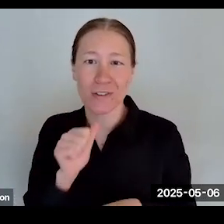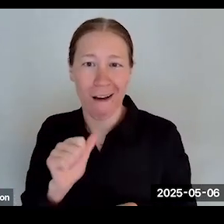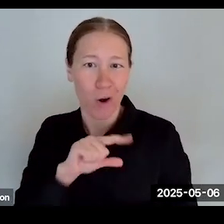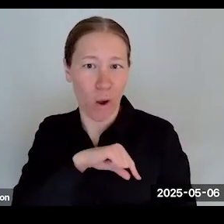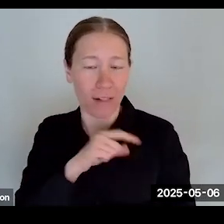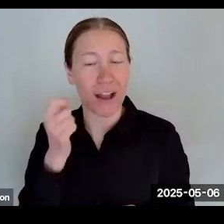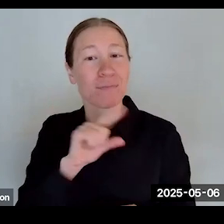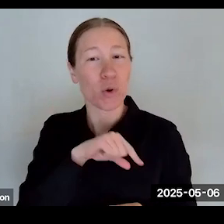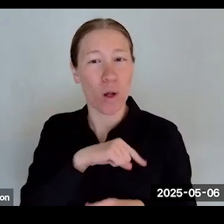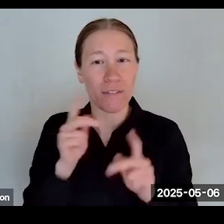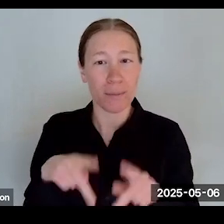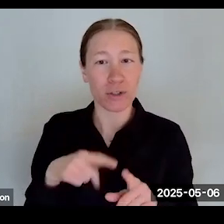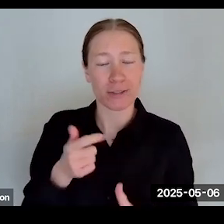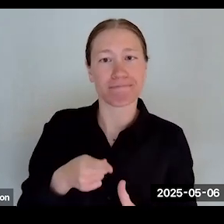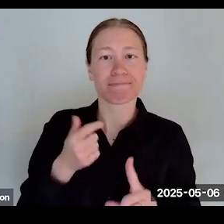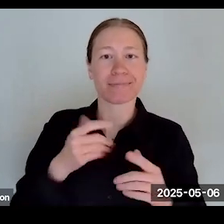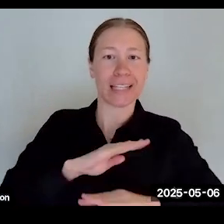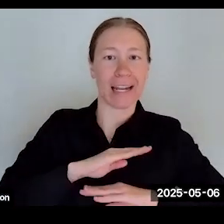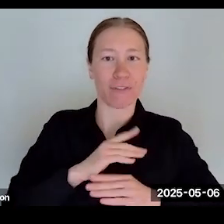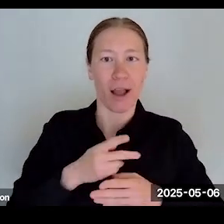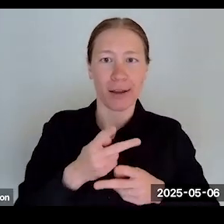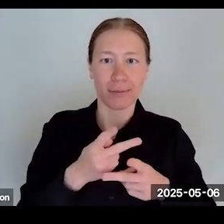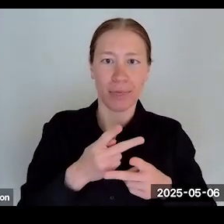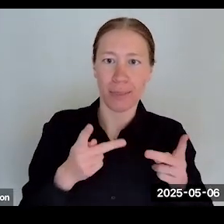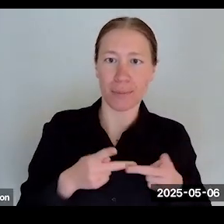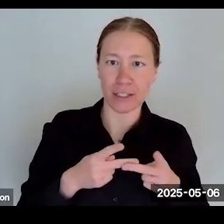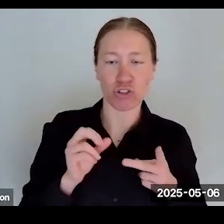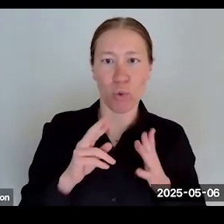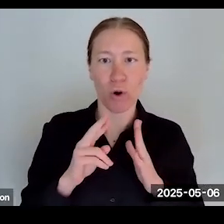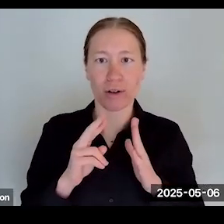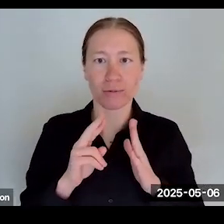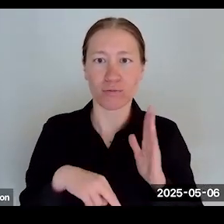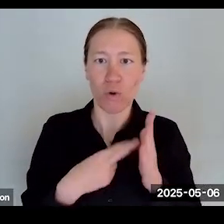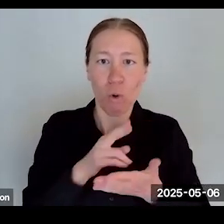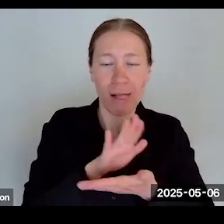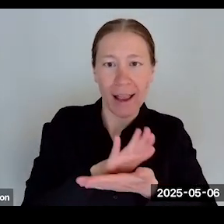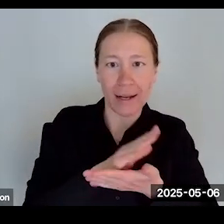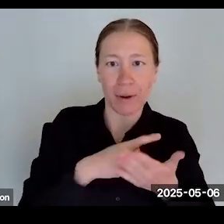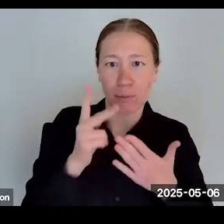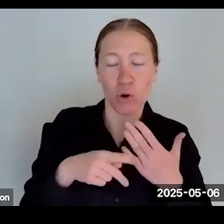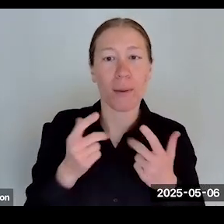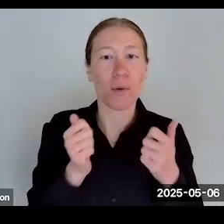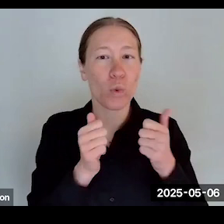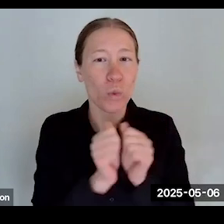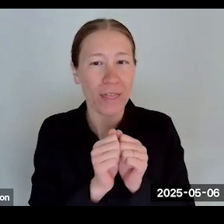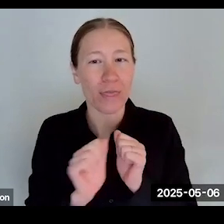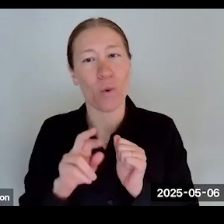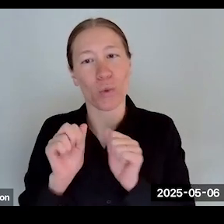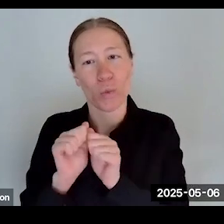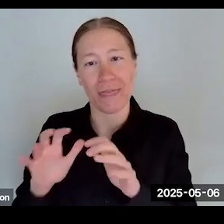who meet the requirements for the position or the academic program with or without reasonable accommodation.